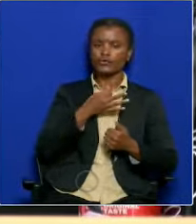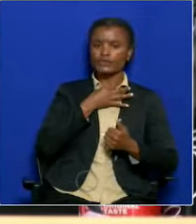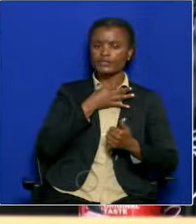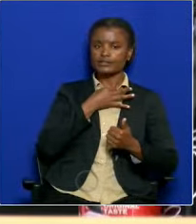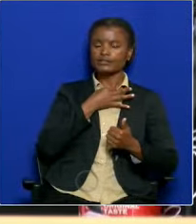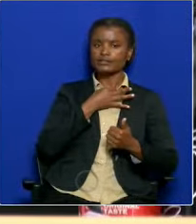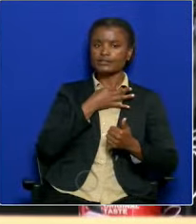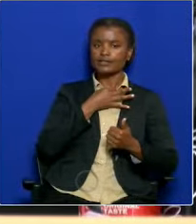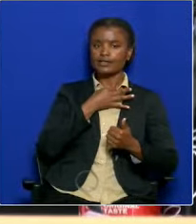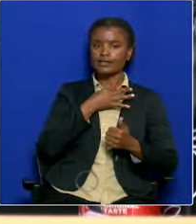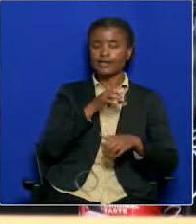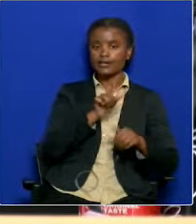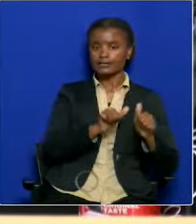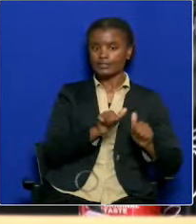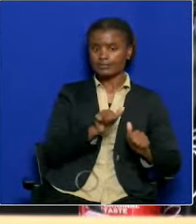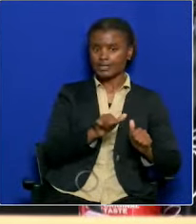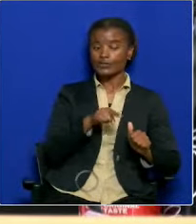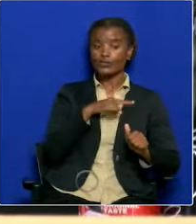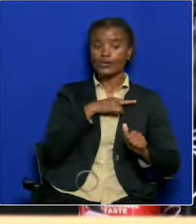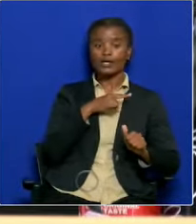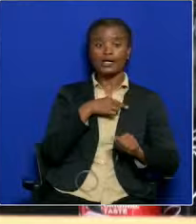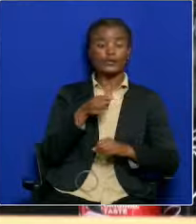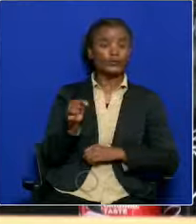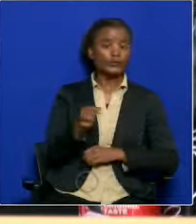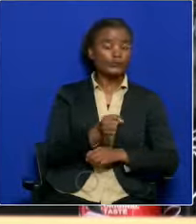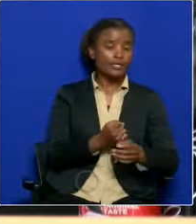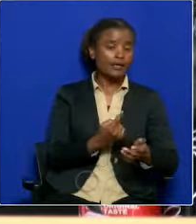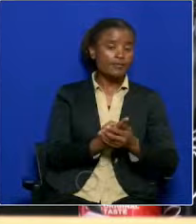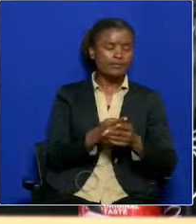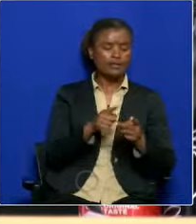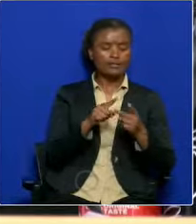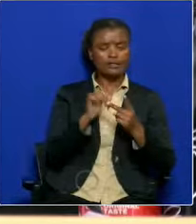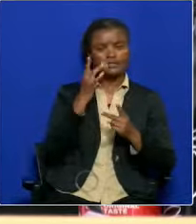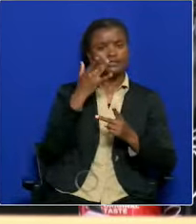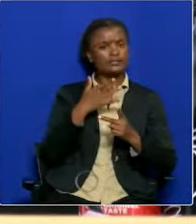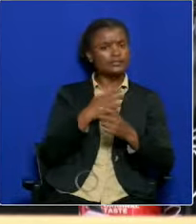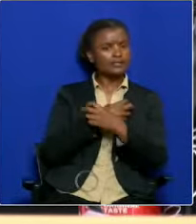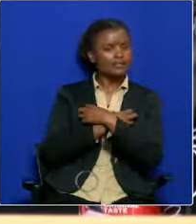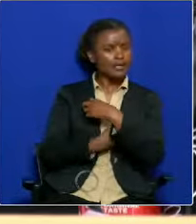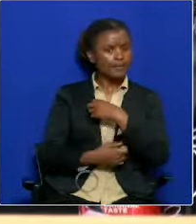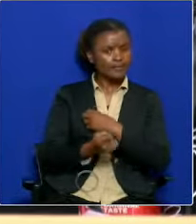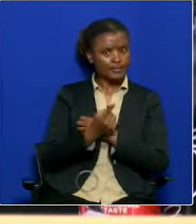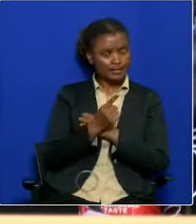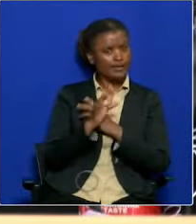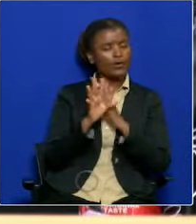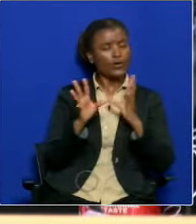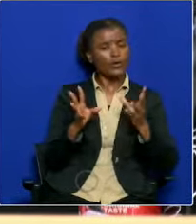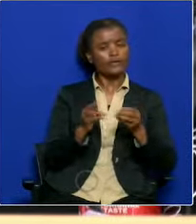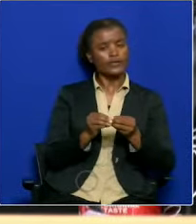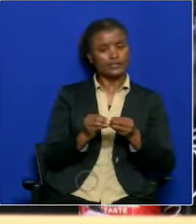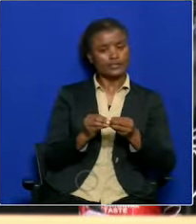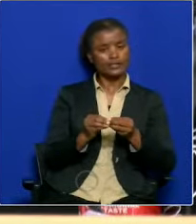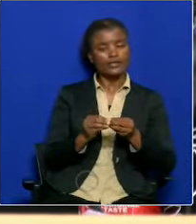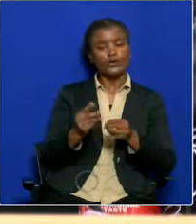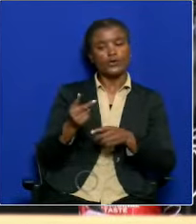recruitment takes place, sick leaves takes place, all of that. And in fact, Brigadier